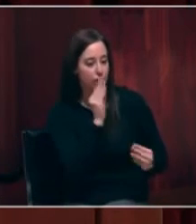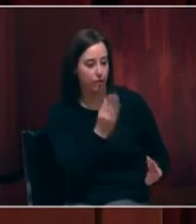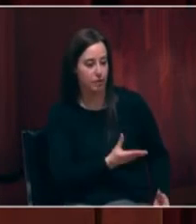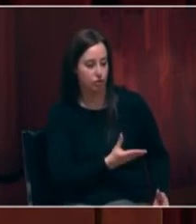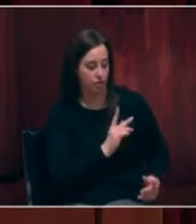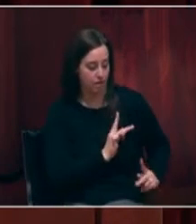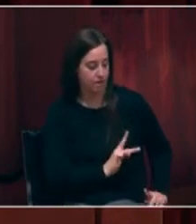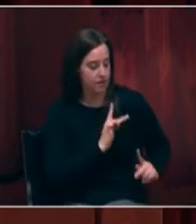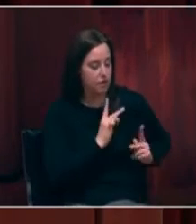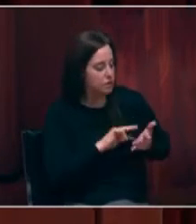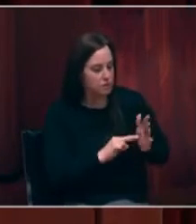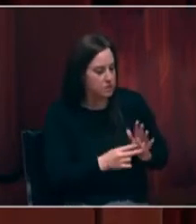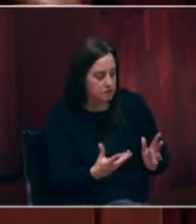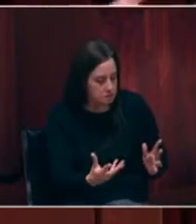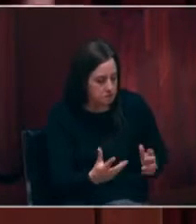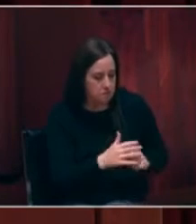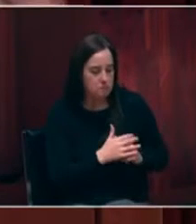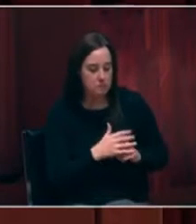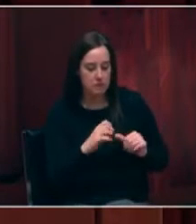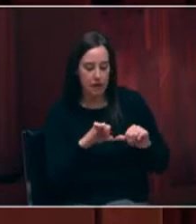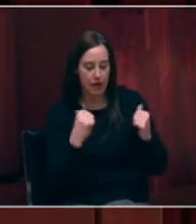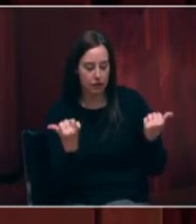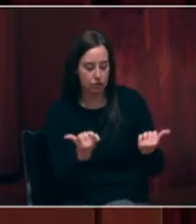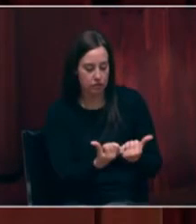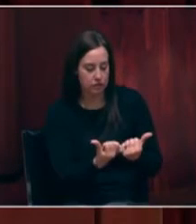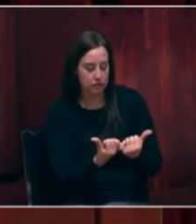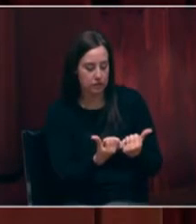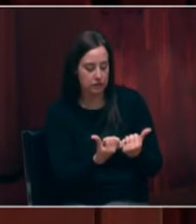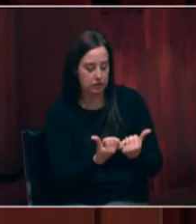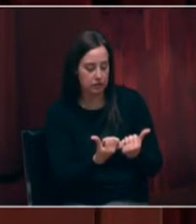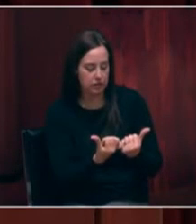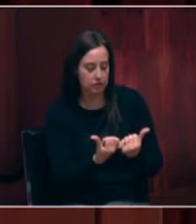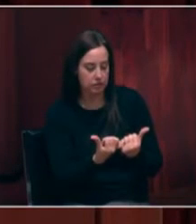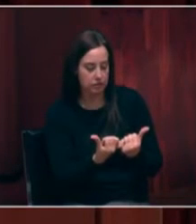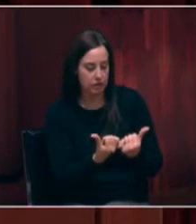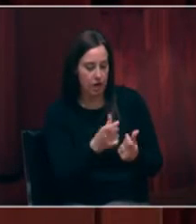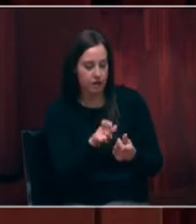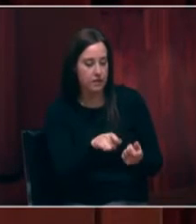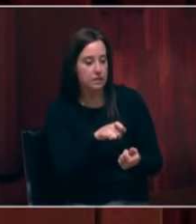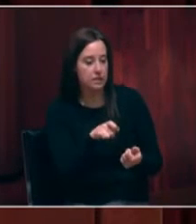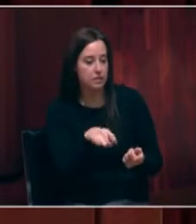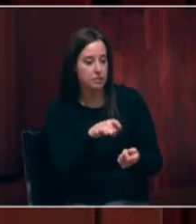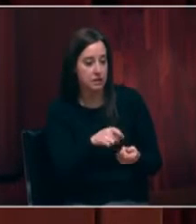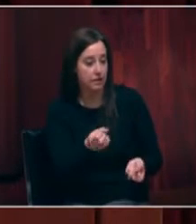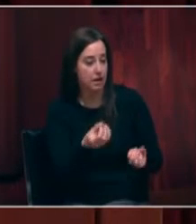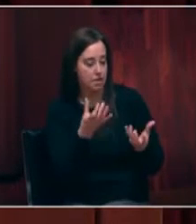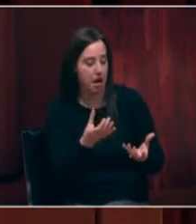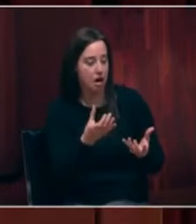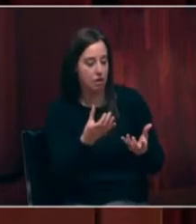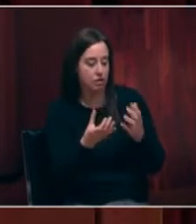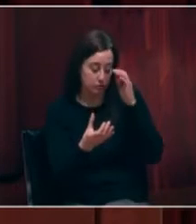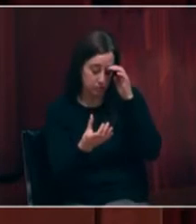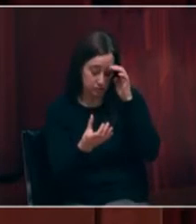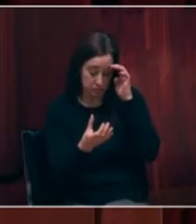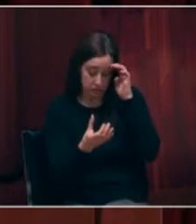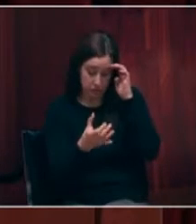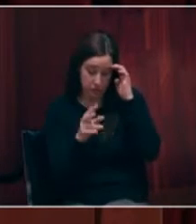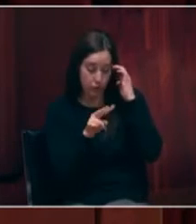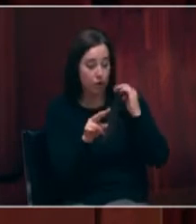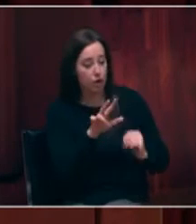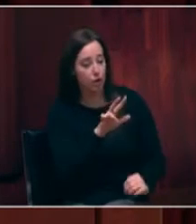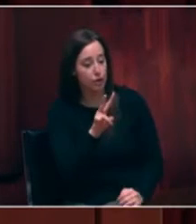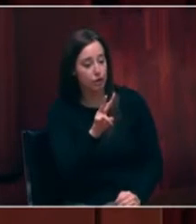physical standpoint, agencies are found to be, you know, affording a certain level of protection to this information already. So when you look at our 32 CFR,